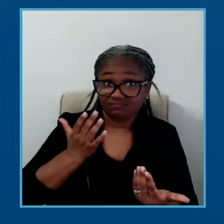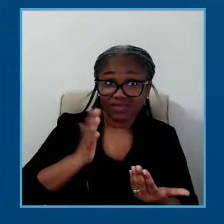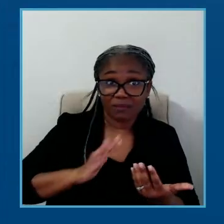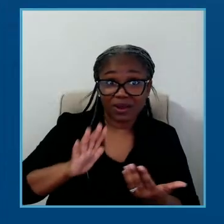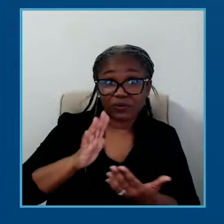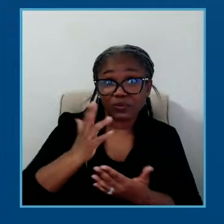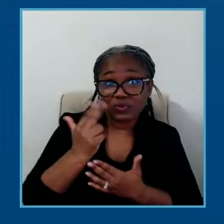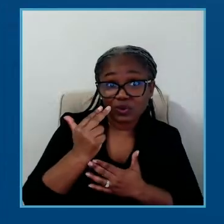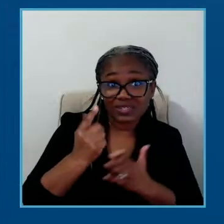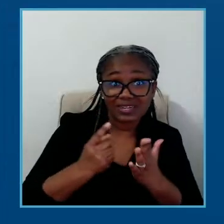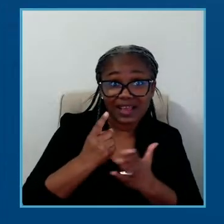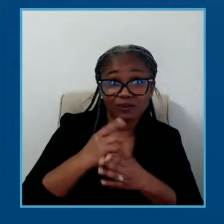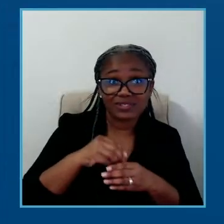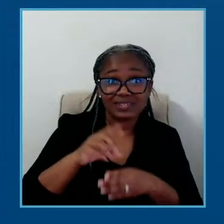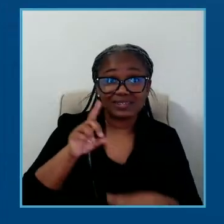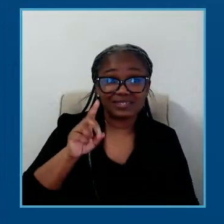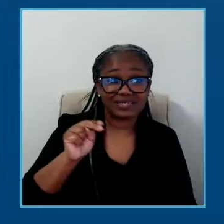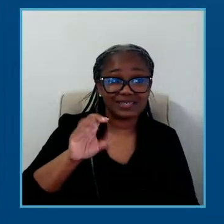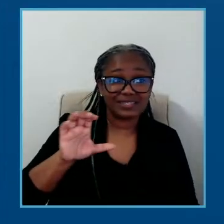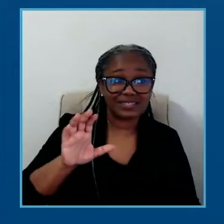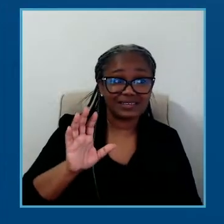completely inappropriate to redo the whole thing.